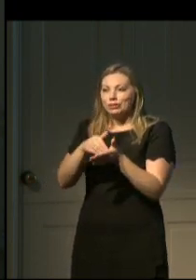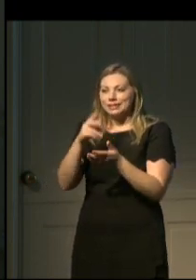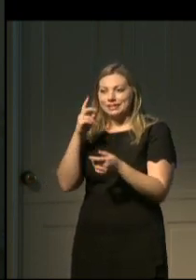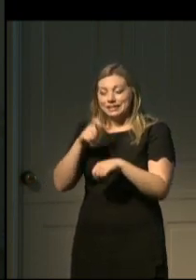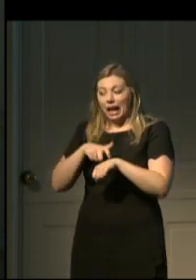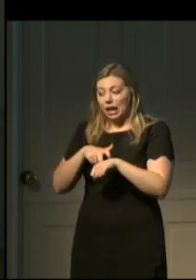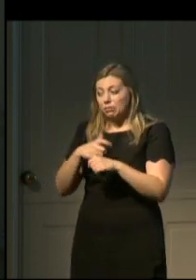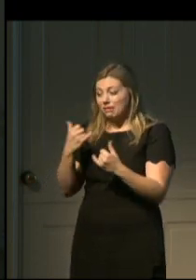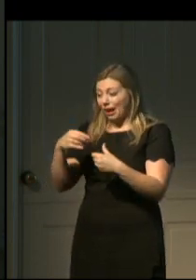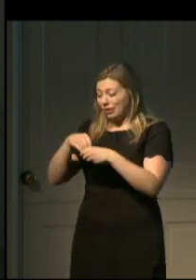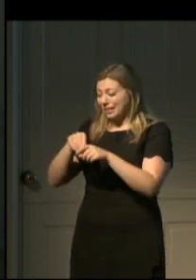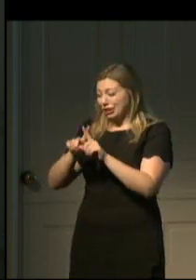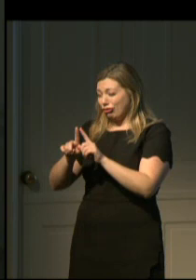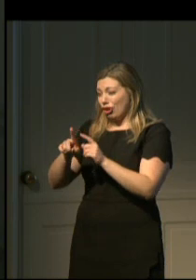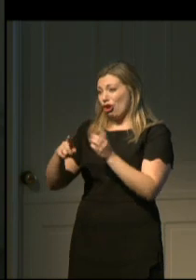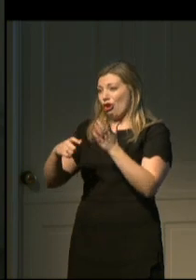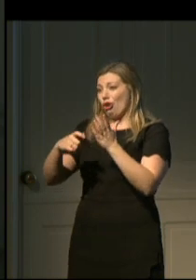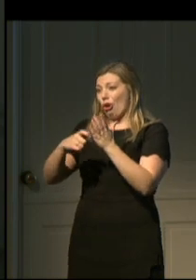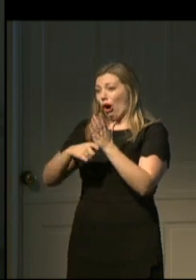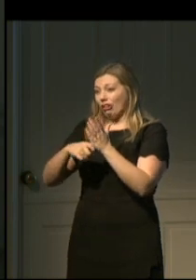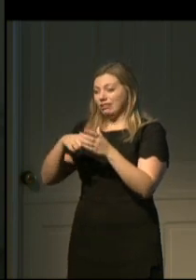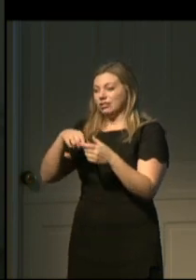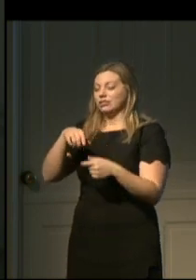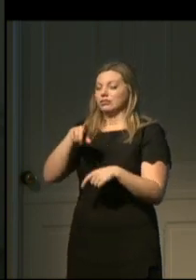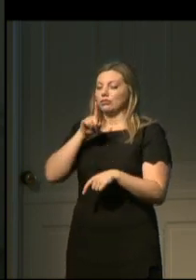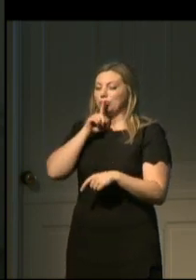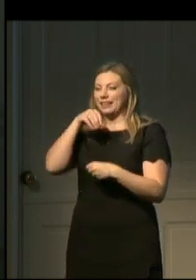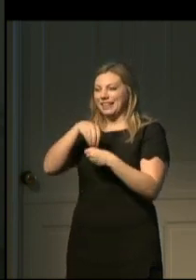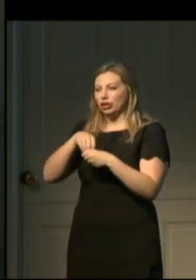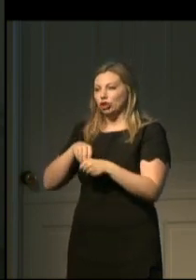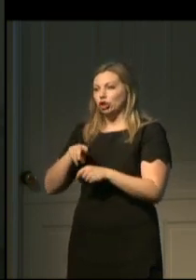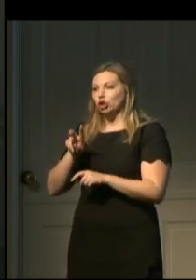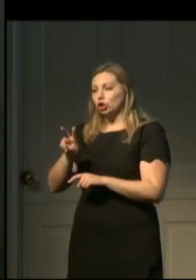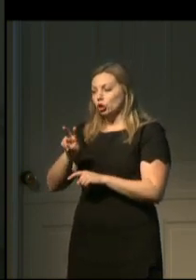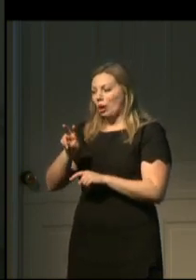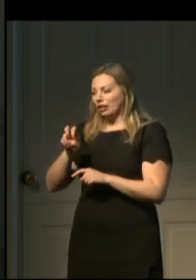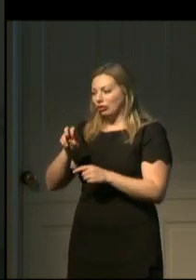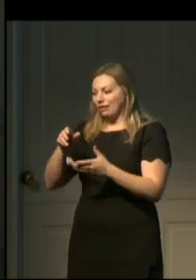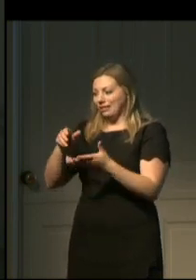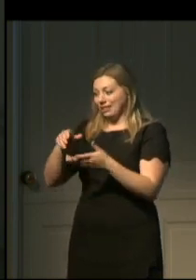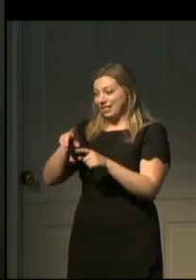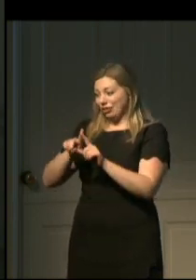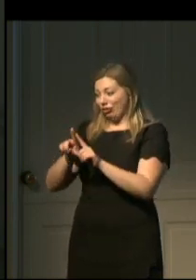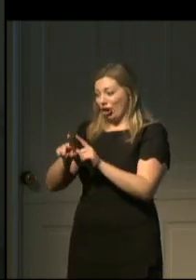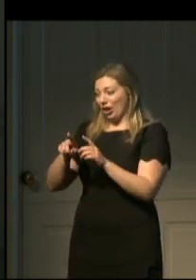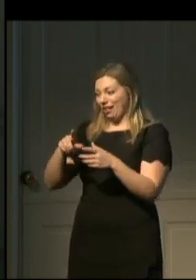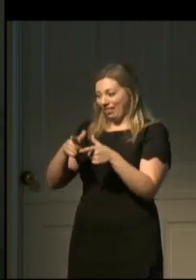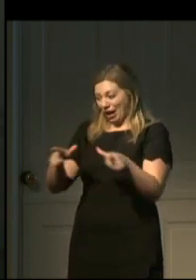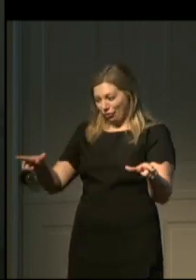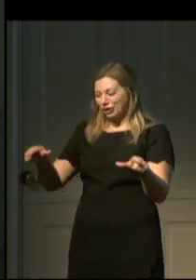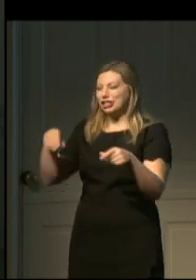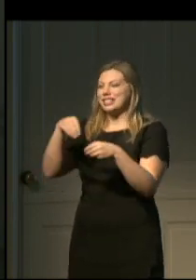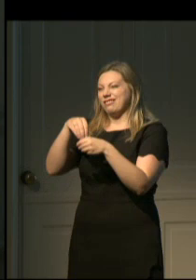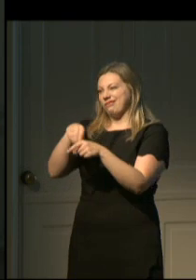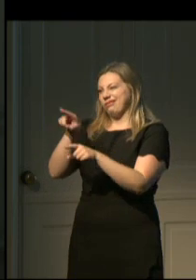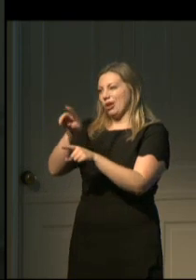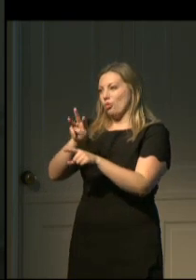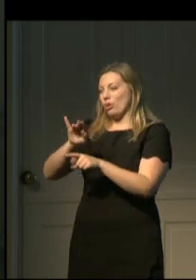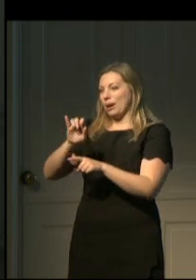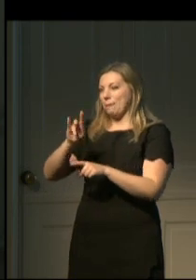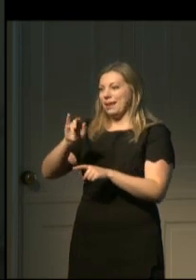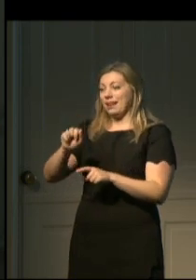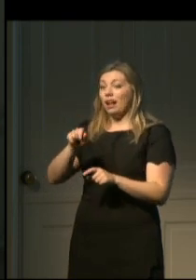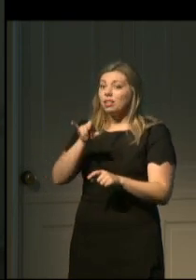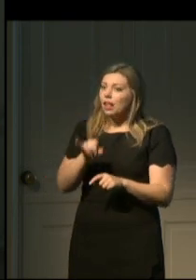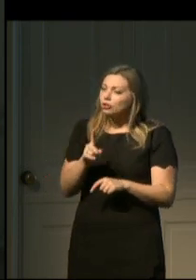11 different language Wikipedias. That's just one of our 157 million collection objects that we